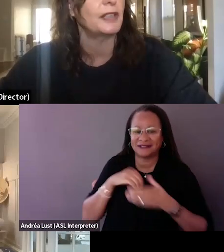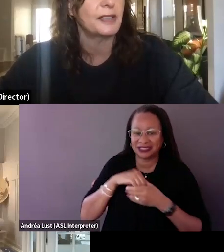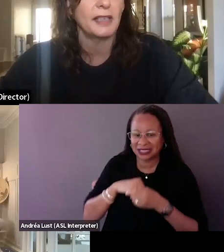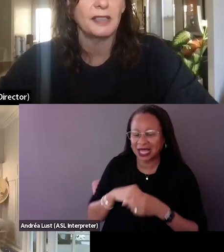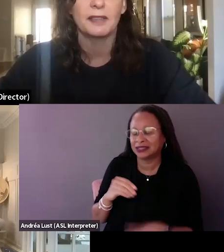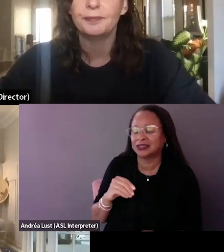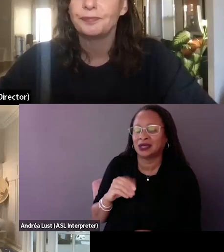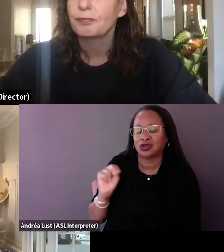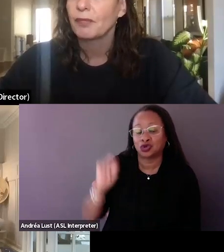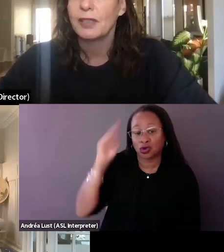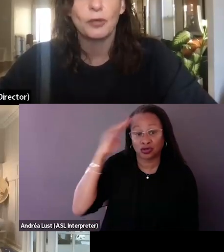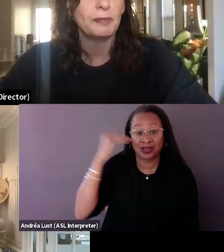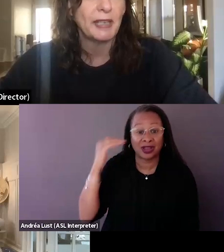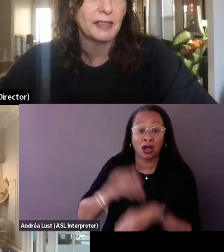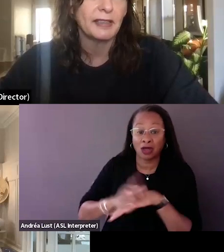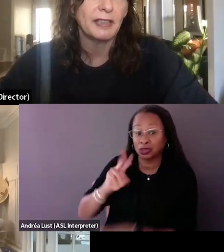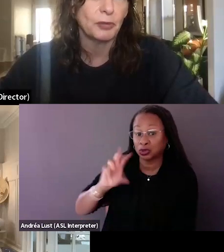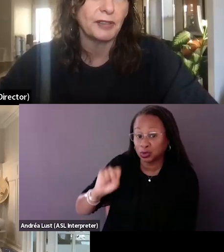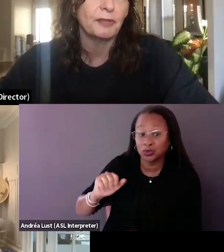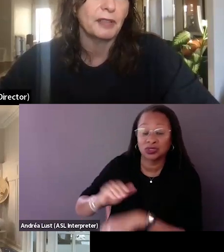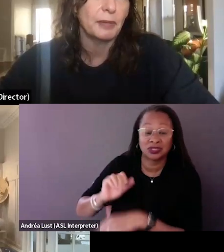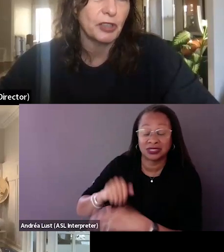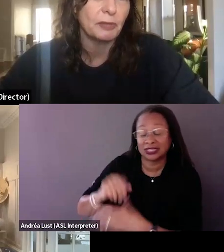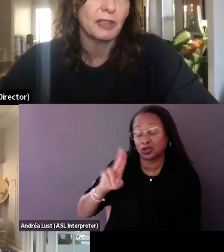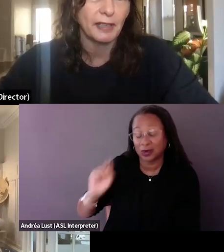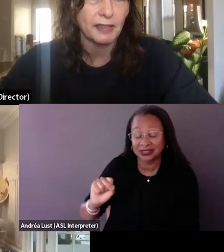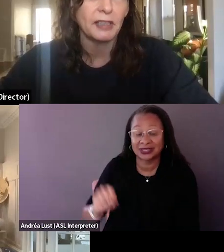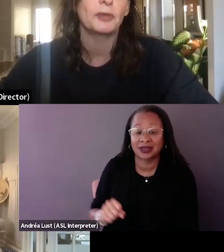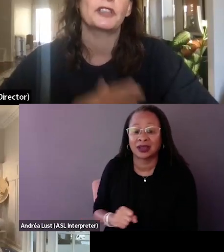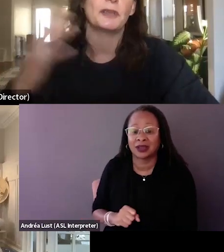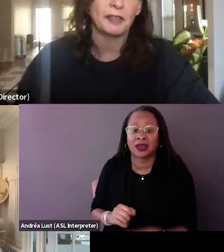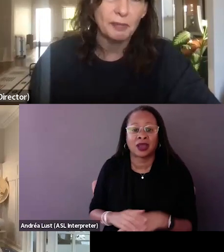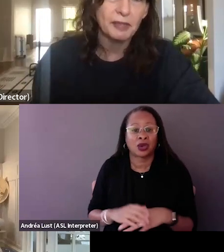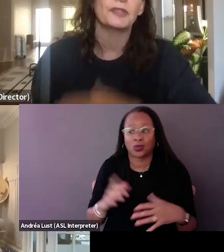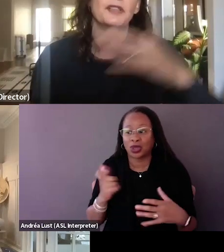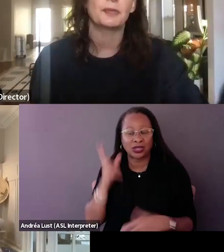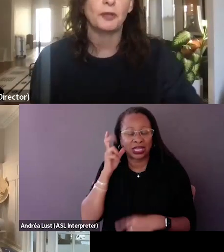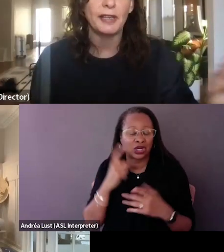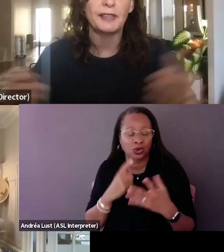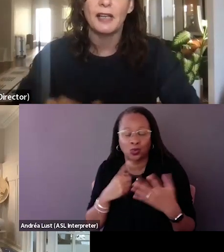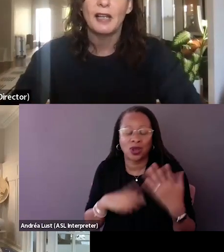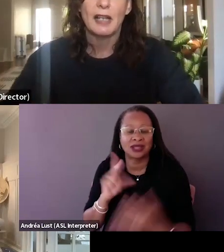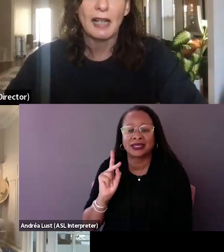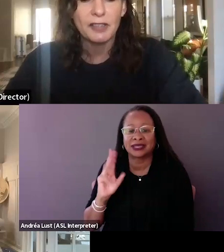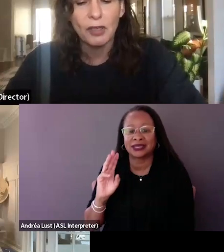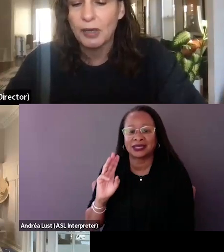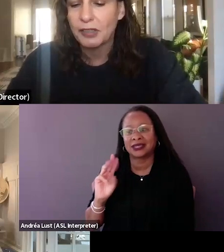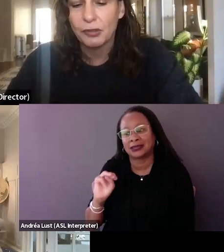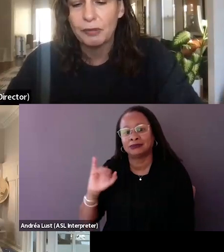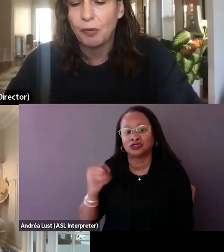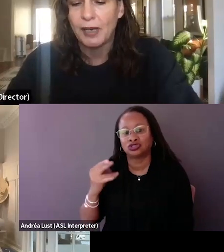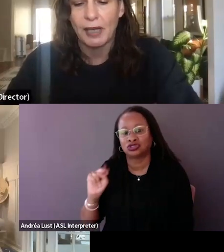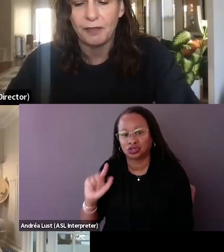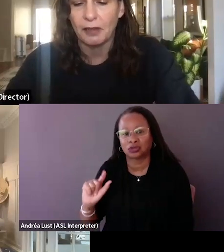news in the United States, you know, we basically hear what the Kim regime would like us to hear, which is about the missiles and the parades. And so